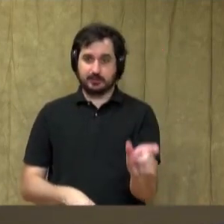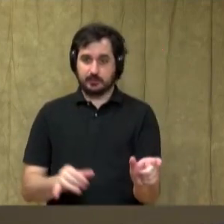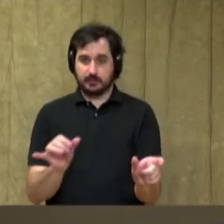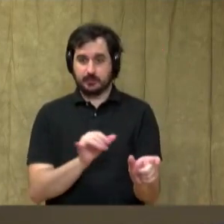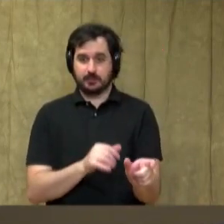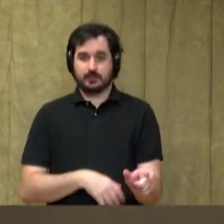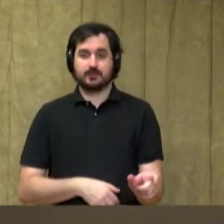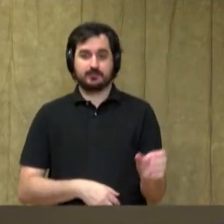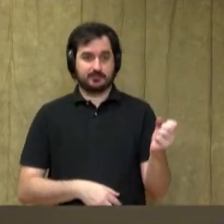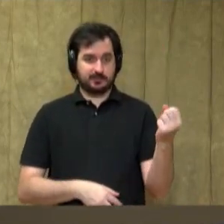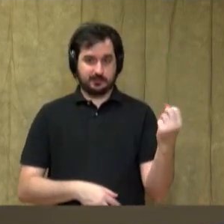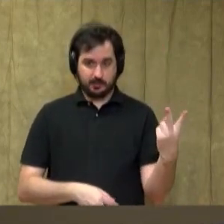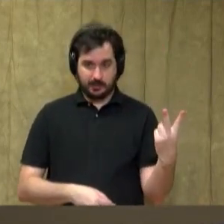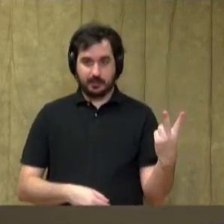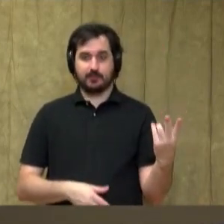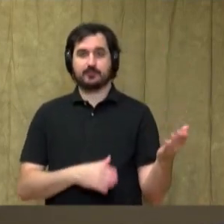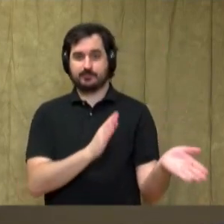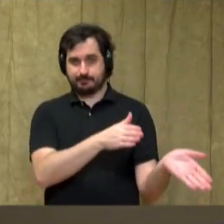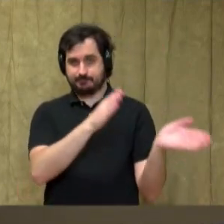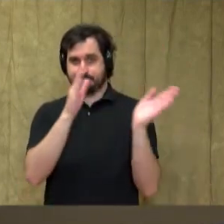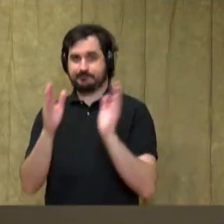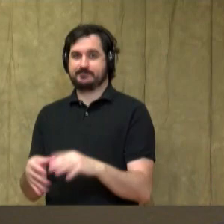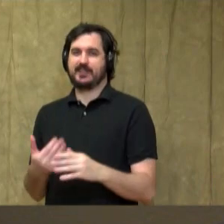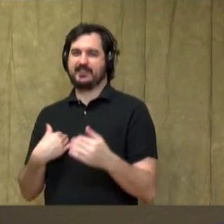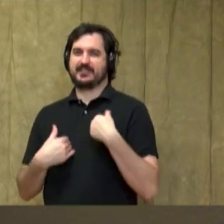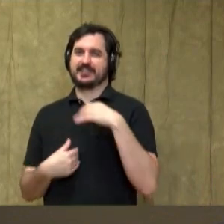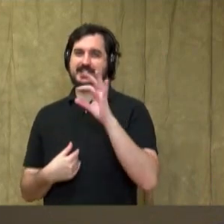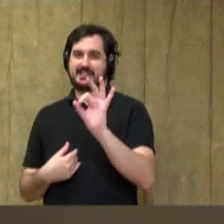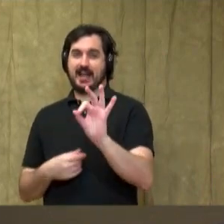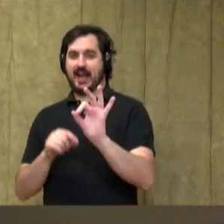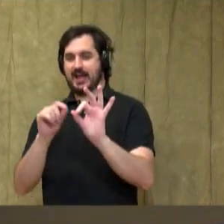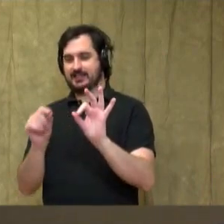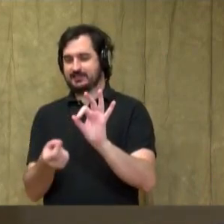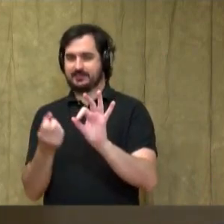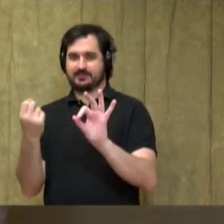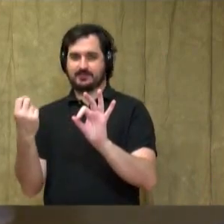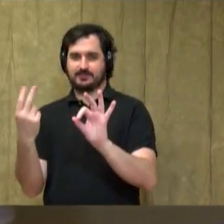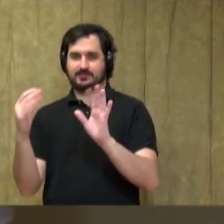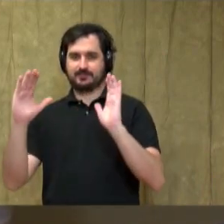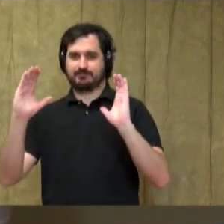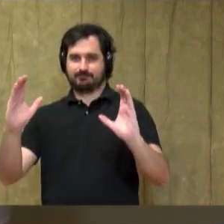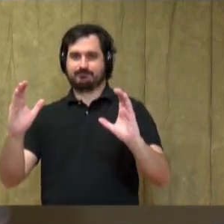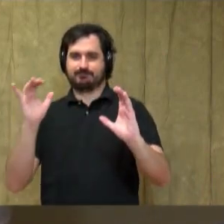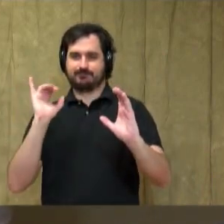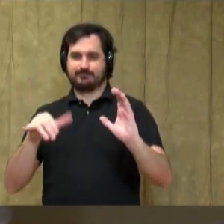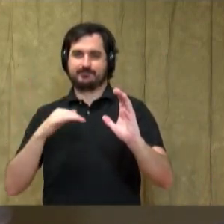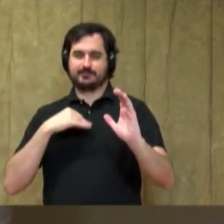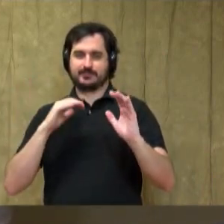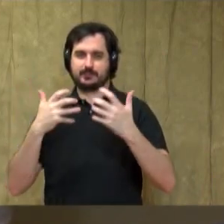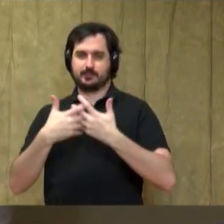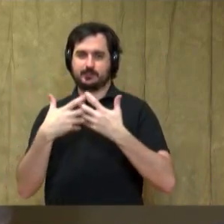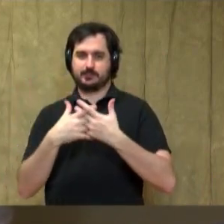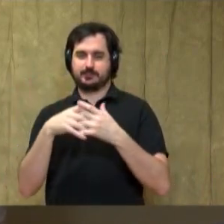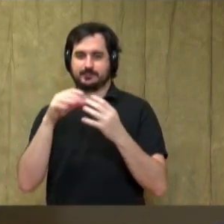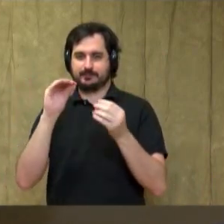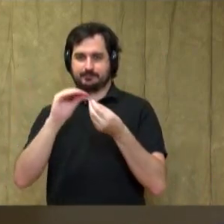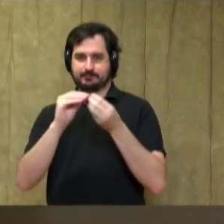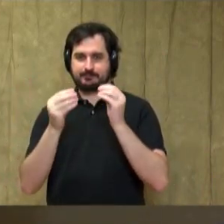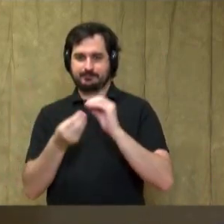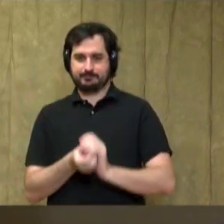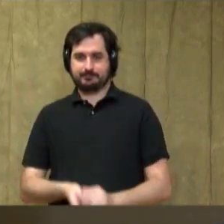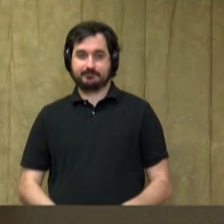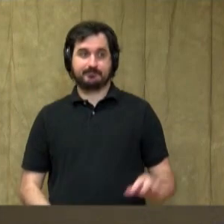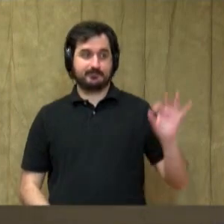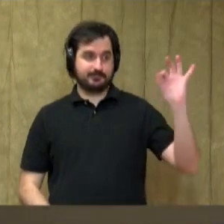be, 12. And so we'd have 9 and 12 as our corresponding terms.